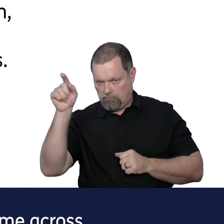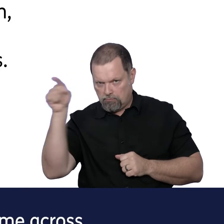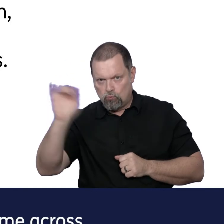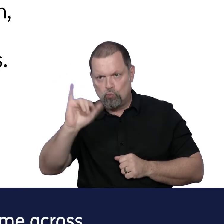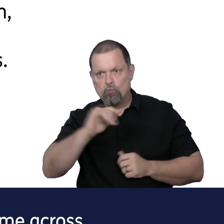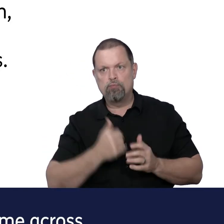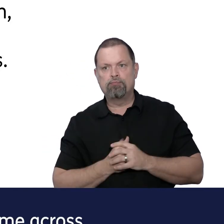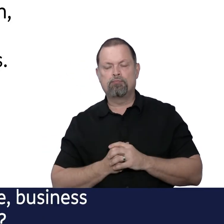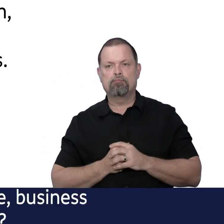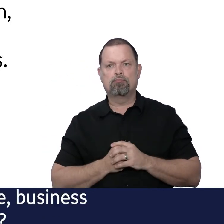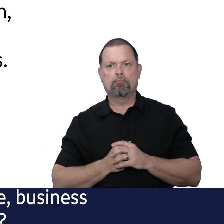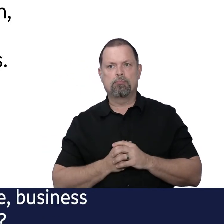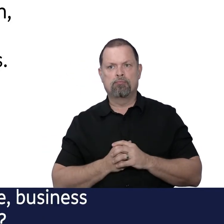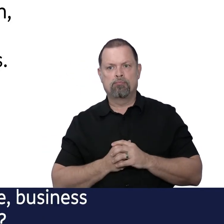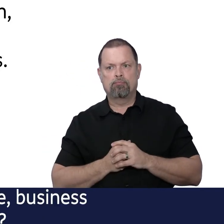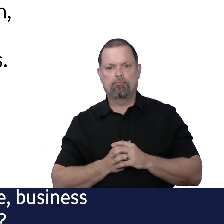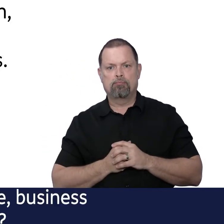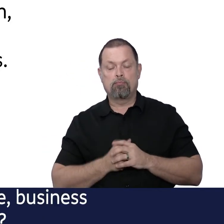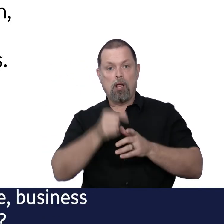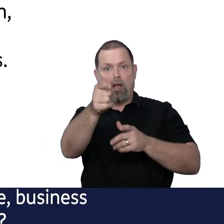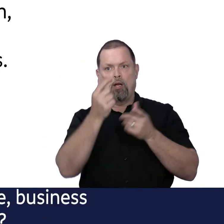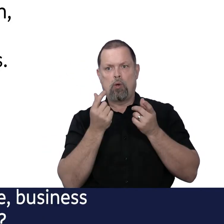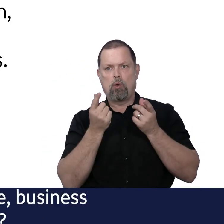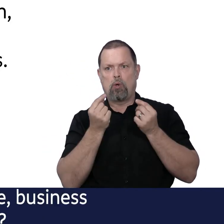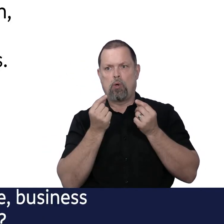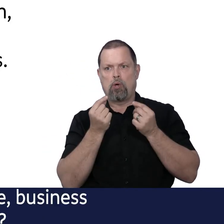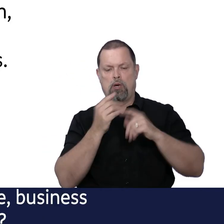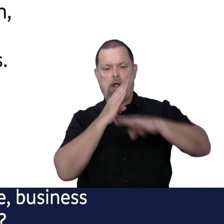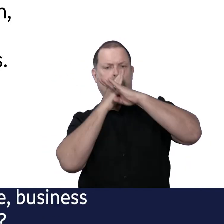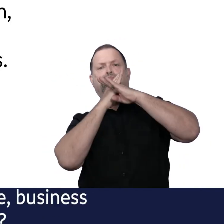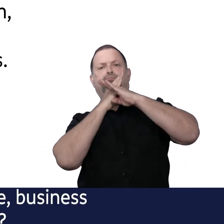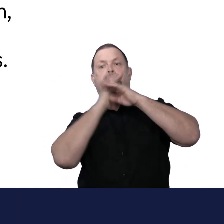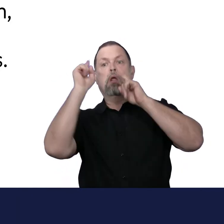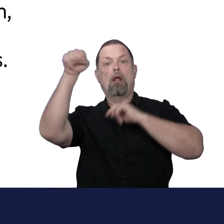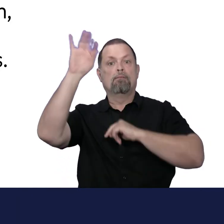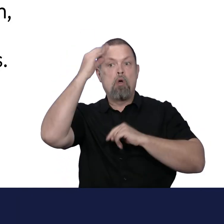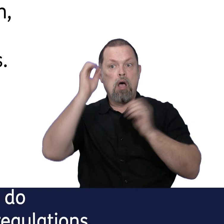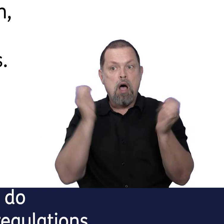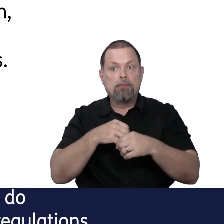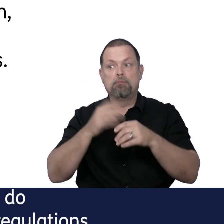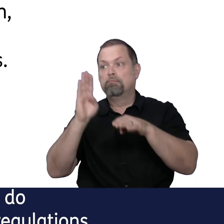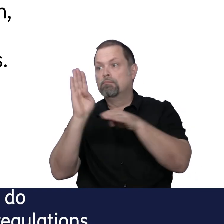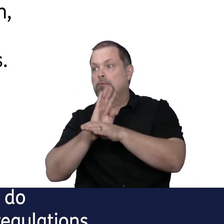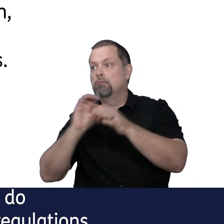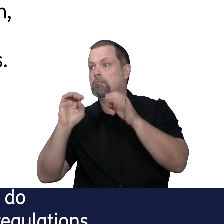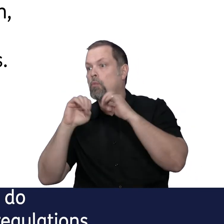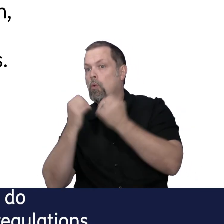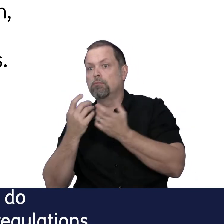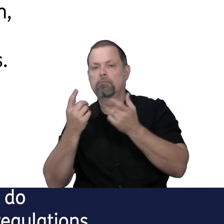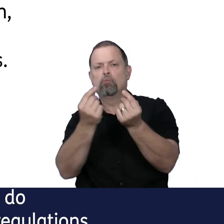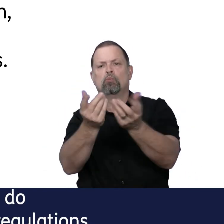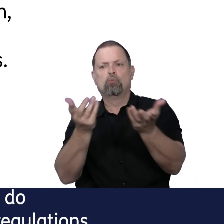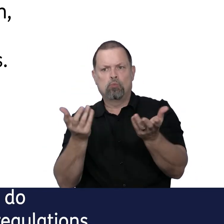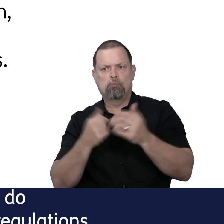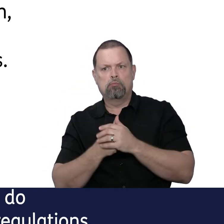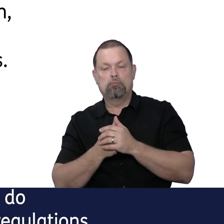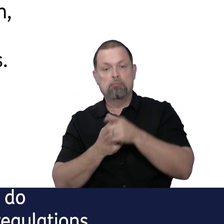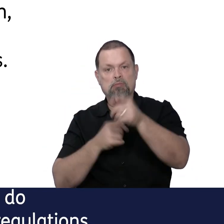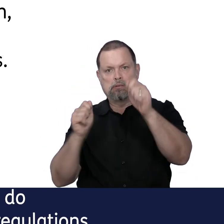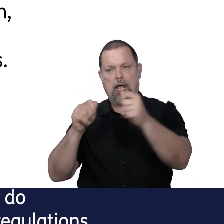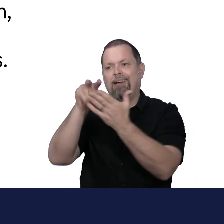What do you do if you come across a barrier in a federal office, business, or organization? One thing you can do is read their